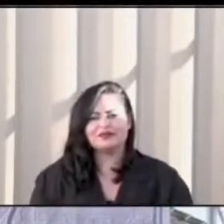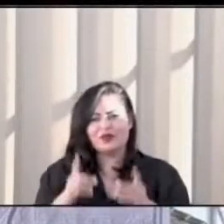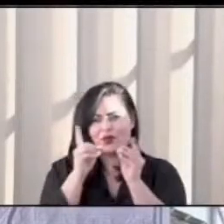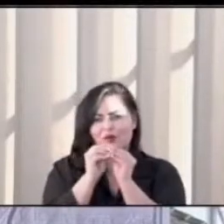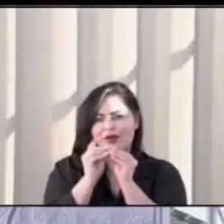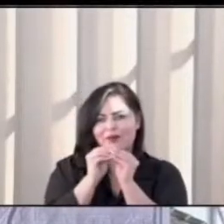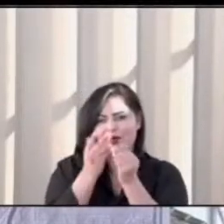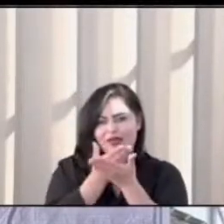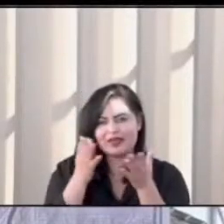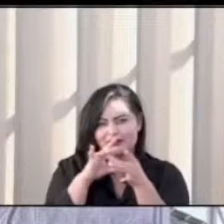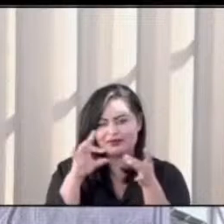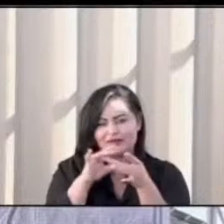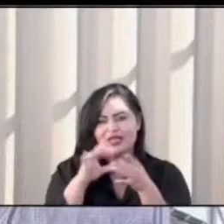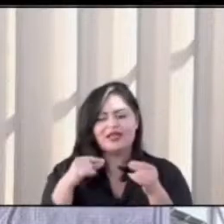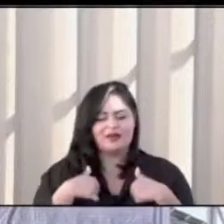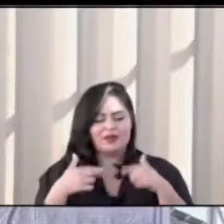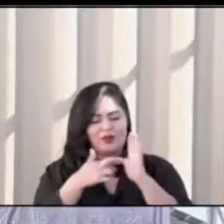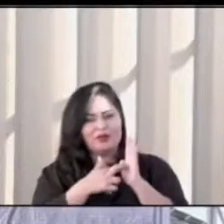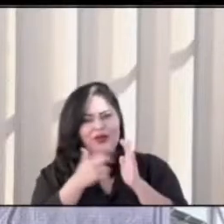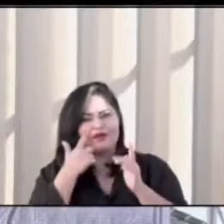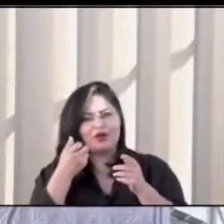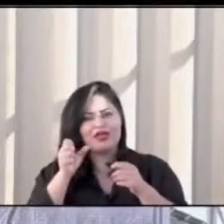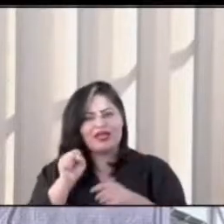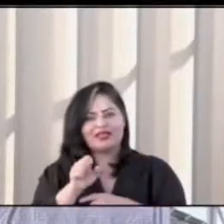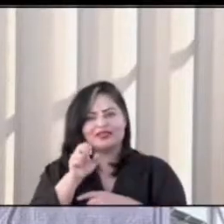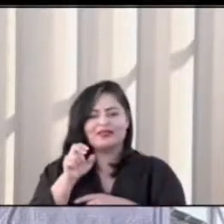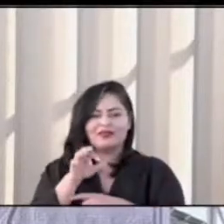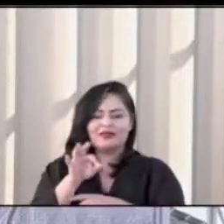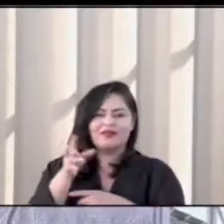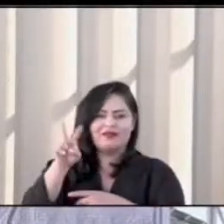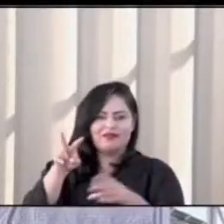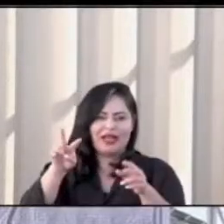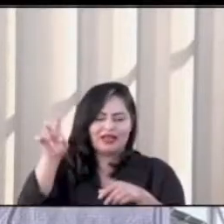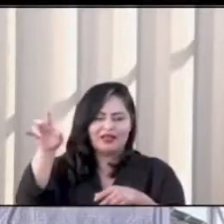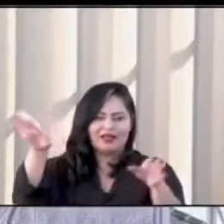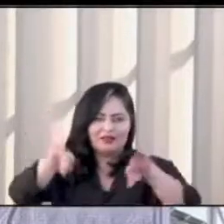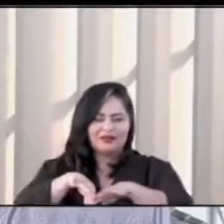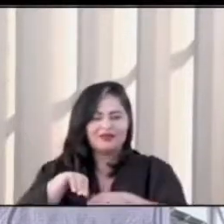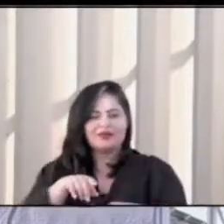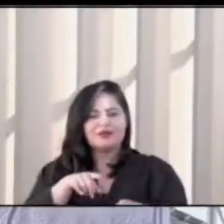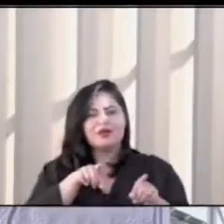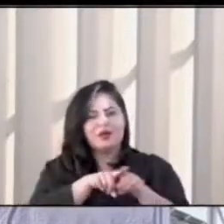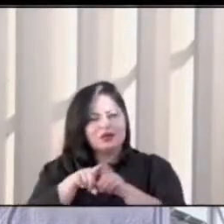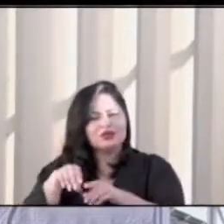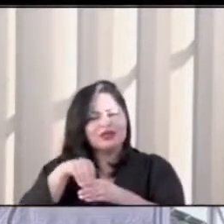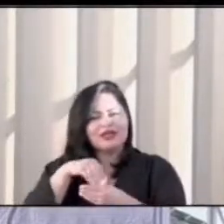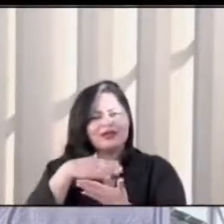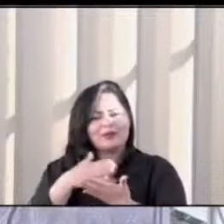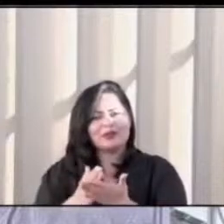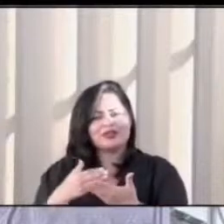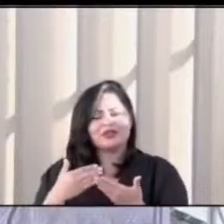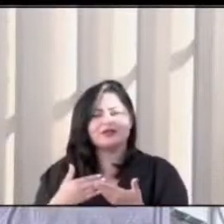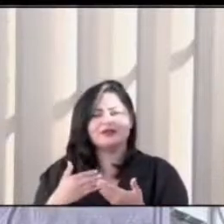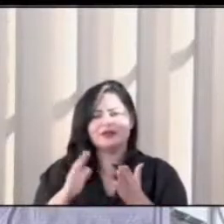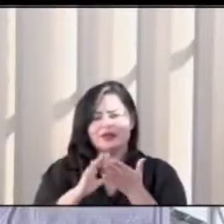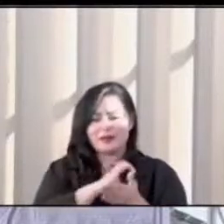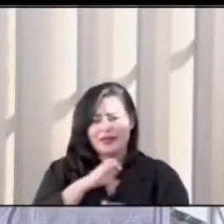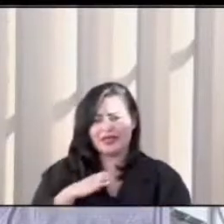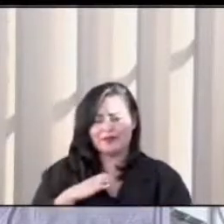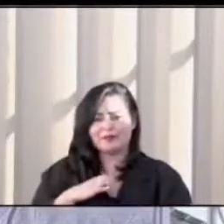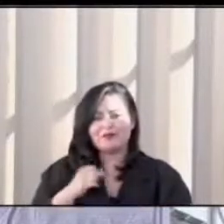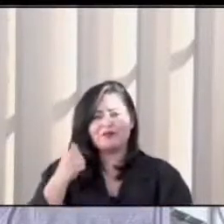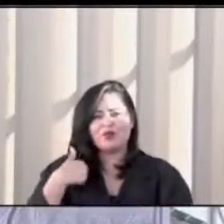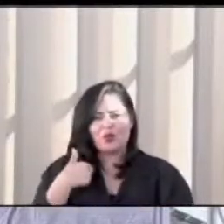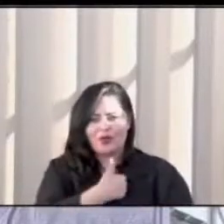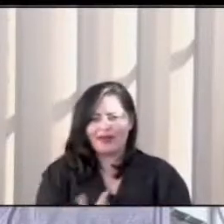in my capacity, not only as a representative of the San Fernando Valley, but also as chair of the State Budget Committee. I know that we have a big rebuild ahead of us, and I want to